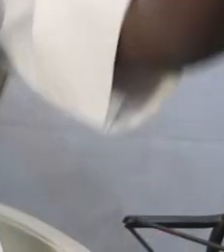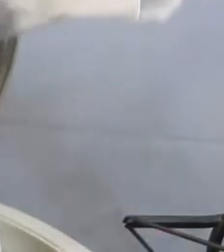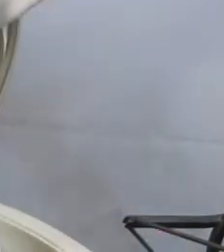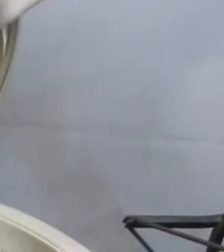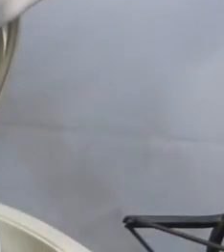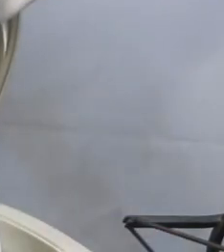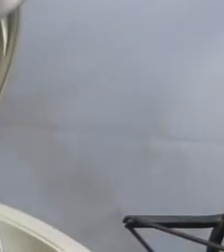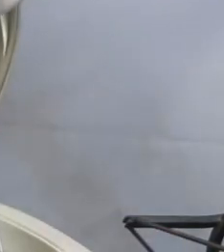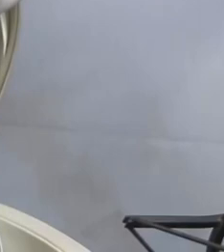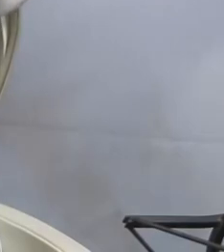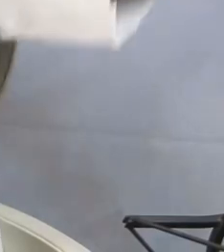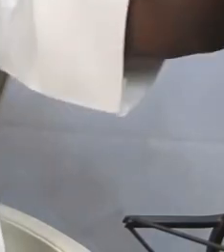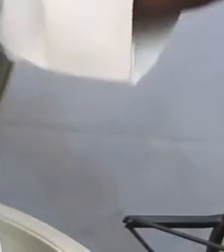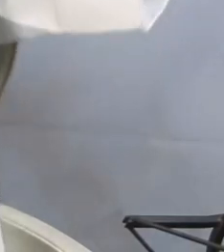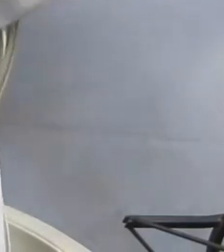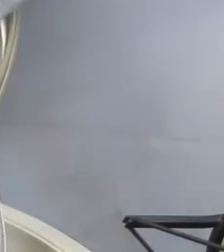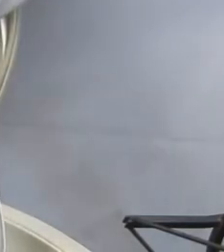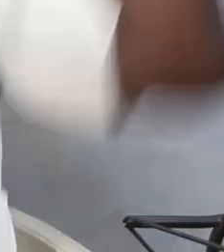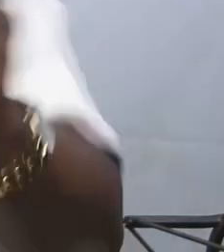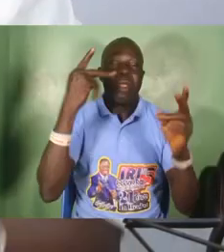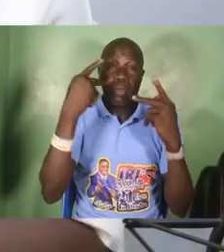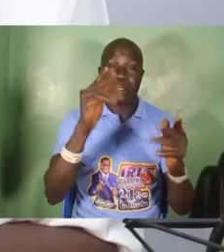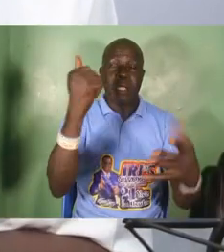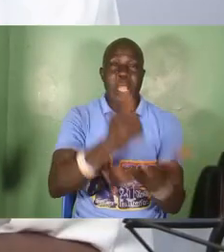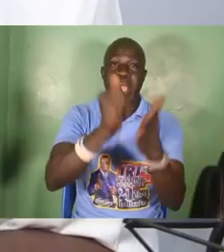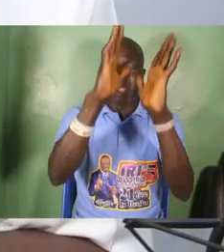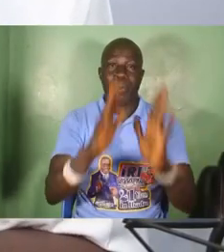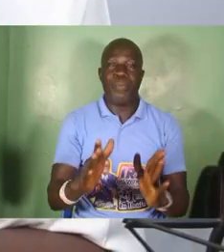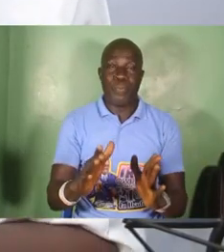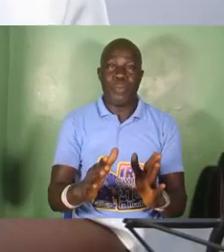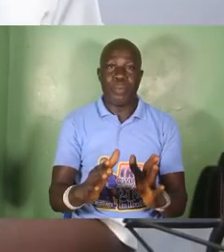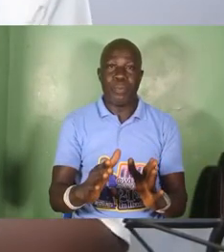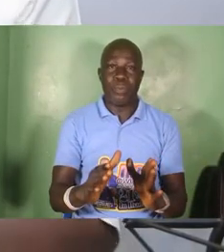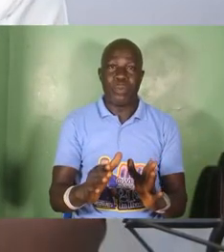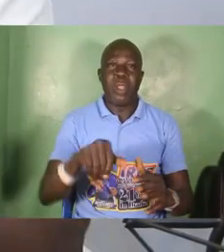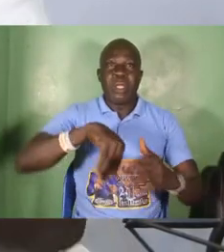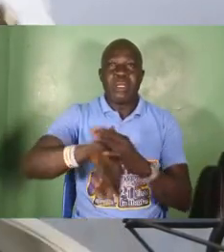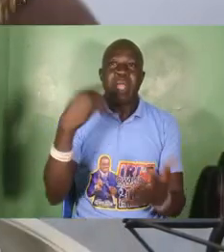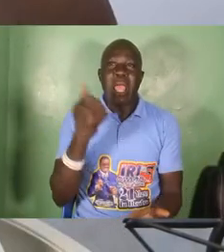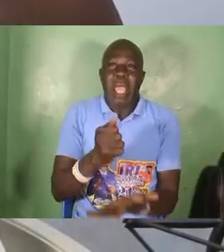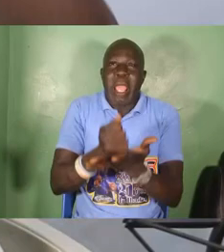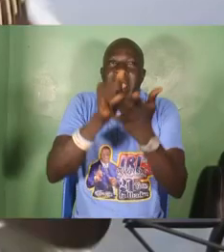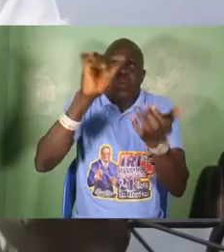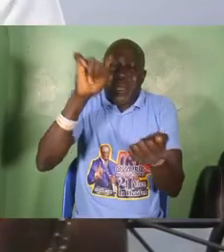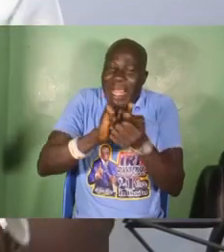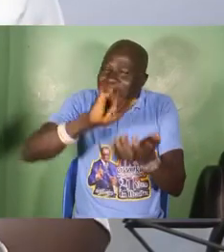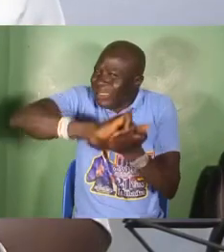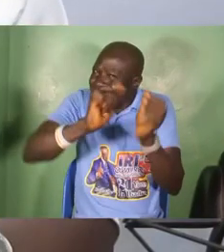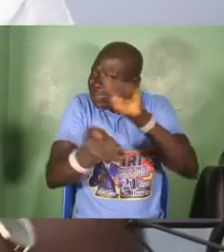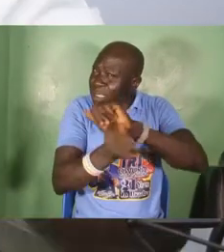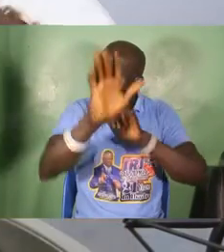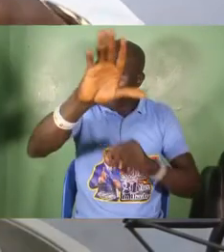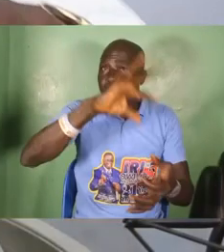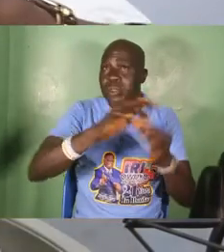spirit ni oruko je wa kan ran lowo you will receive help iran lowo to ma change your story and